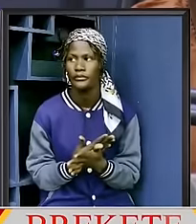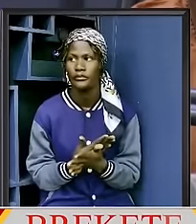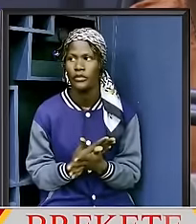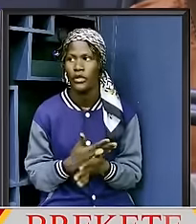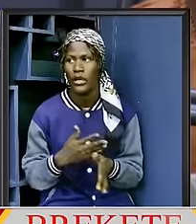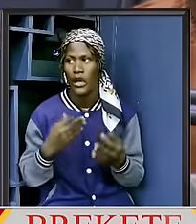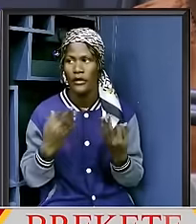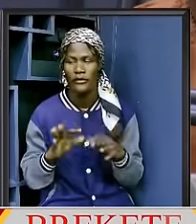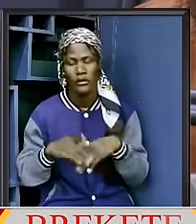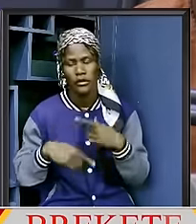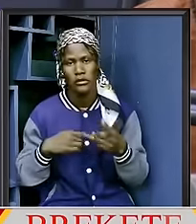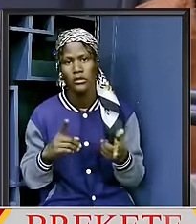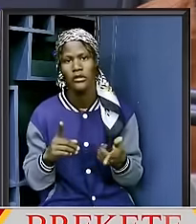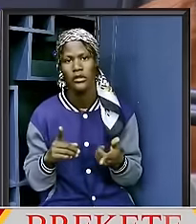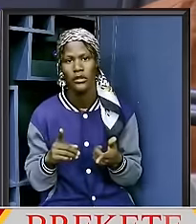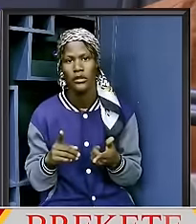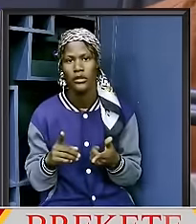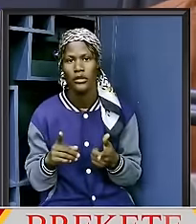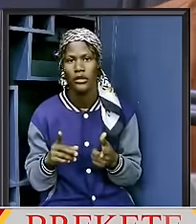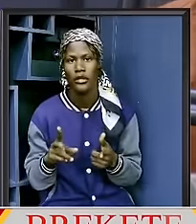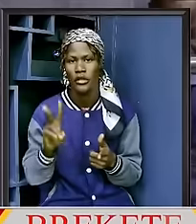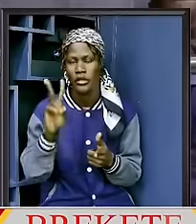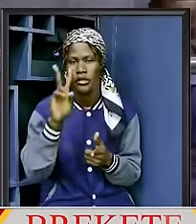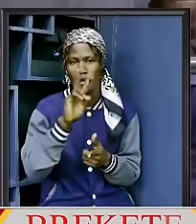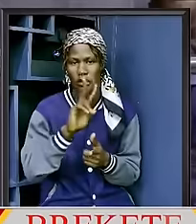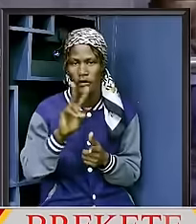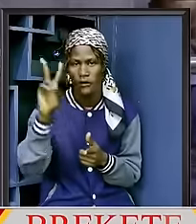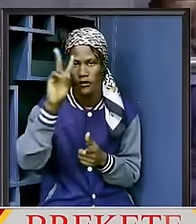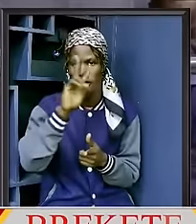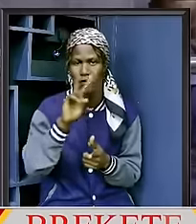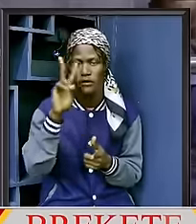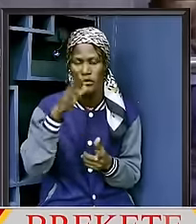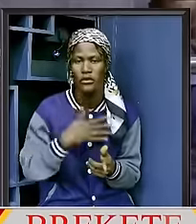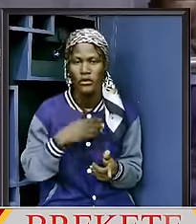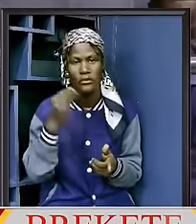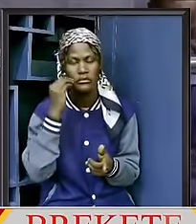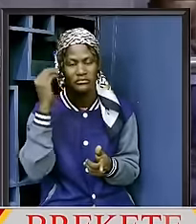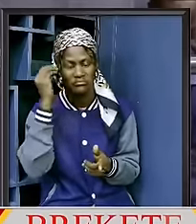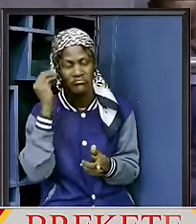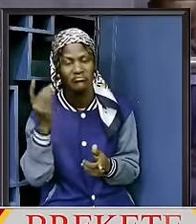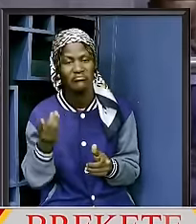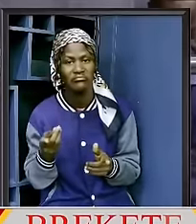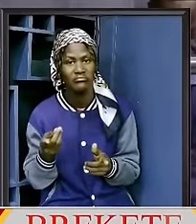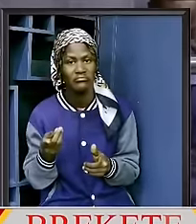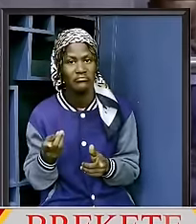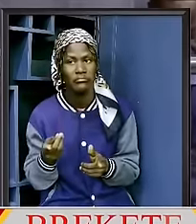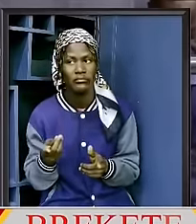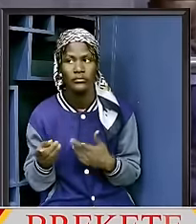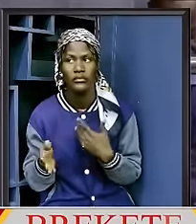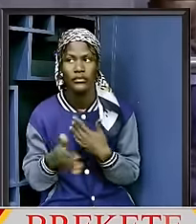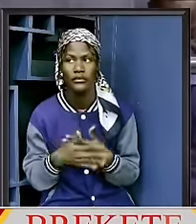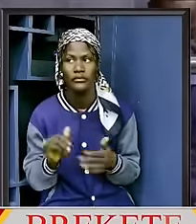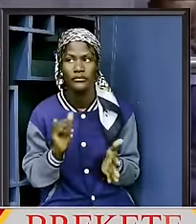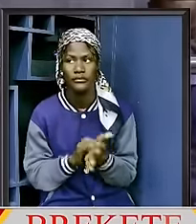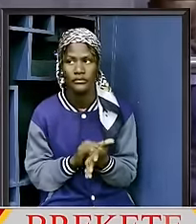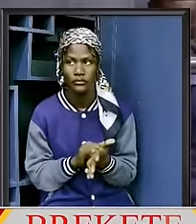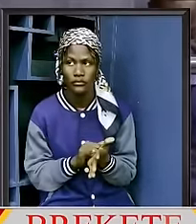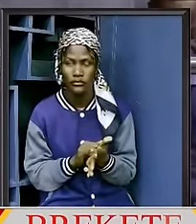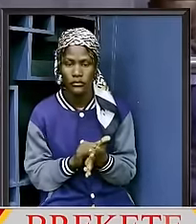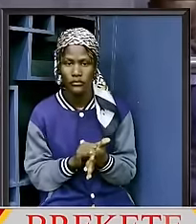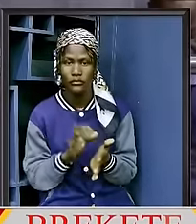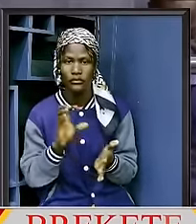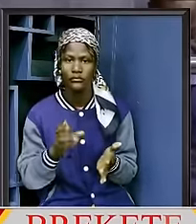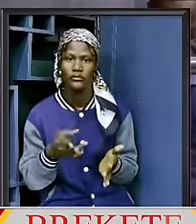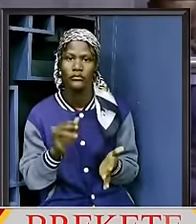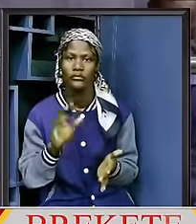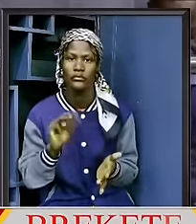I left. I went on. They came to my house. They videoed my house. They did everything. On that regard, I came. I said, okay, I said, the chairman said, they